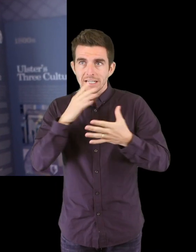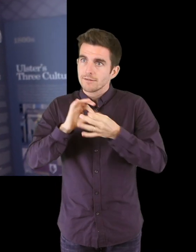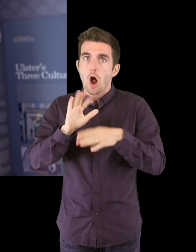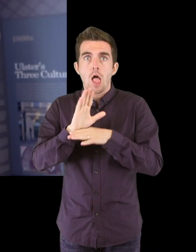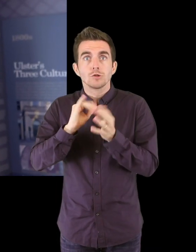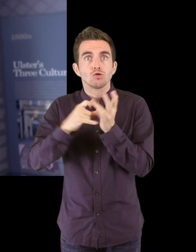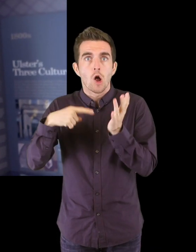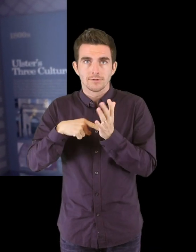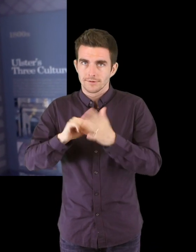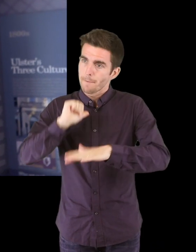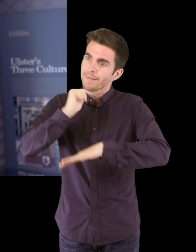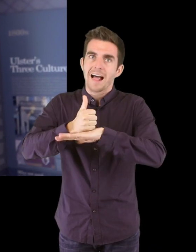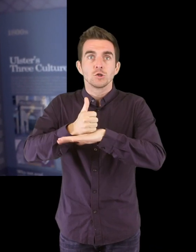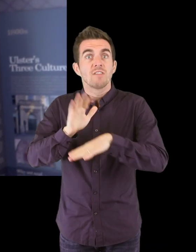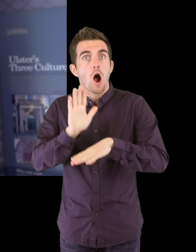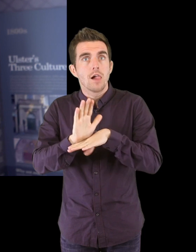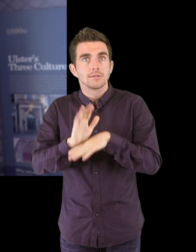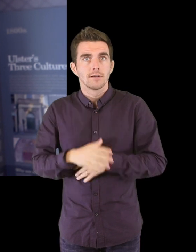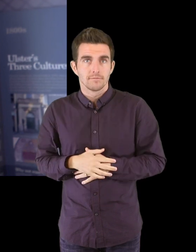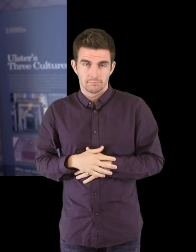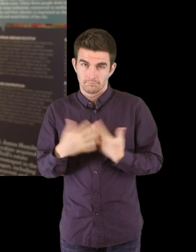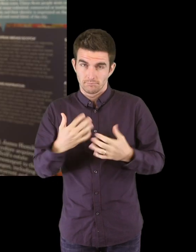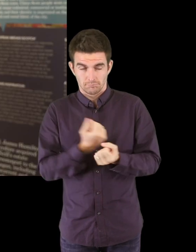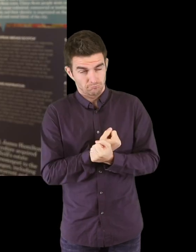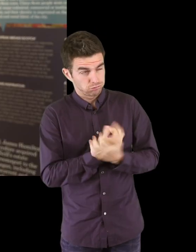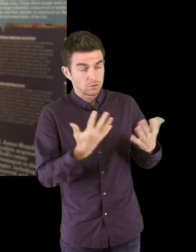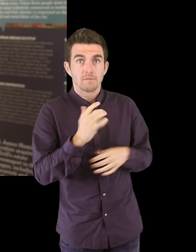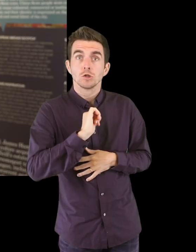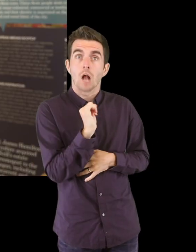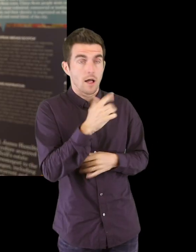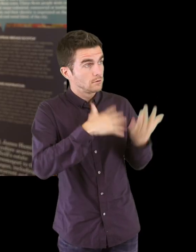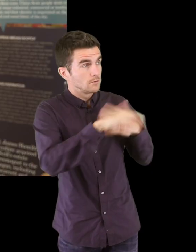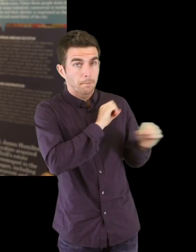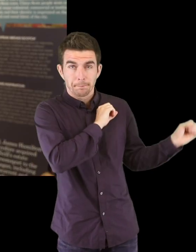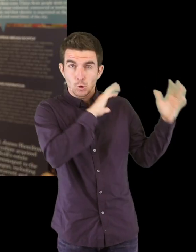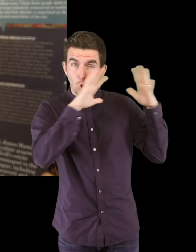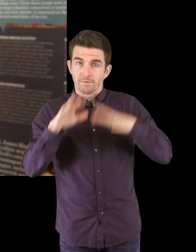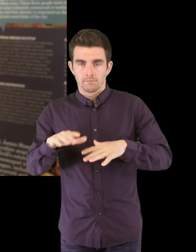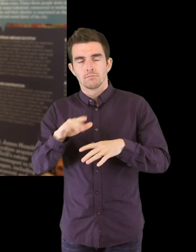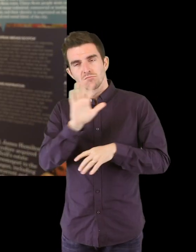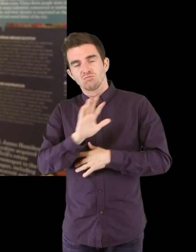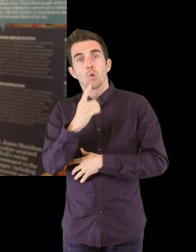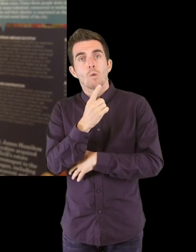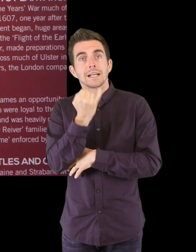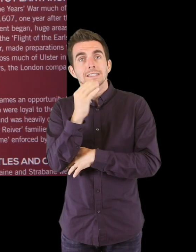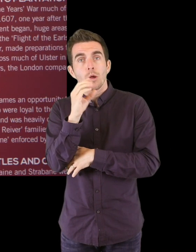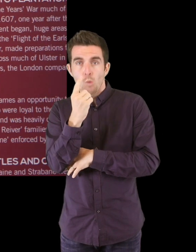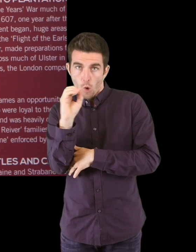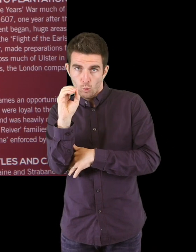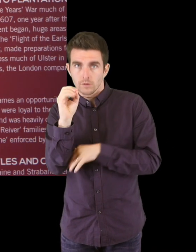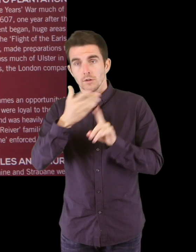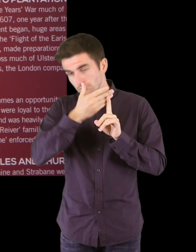the Plantation of Ulster. This was a major movement of thousands of Scots into Ulster which began around